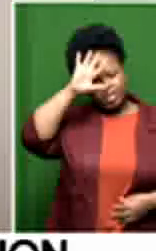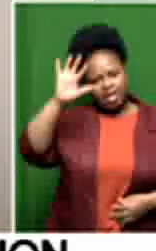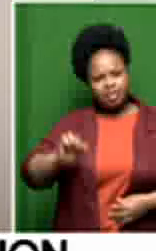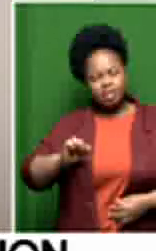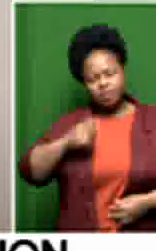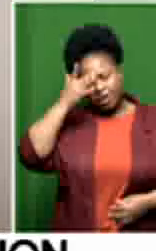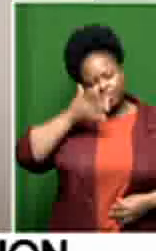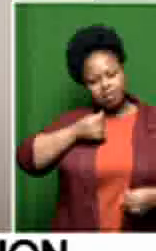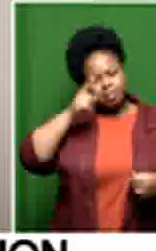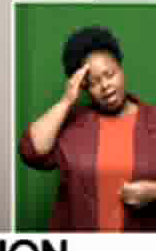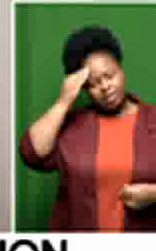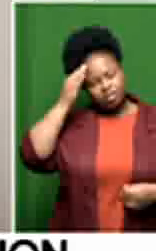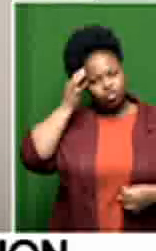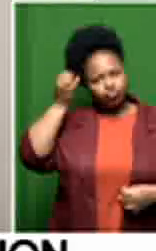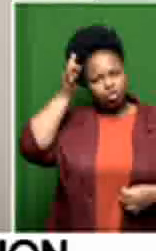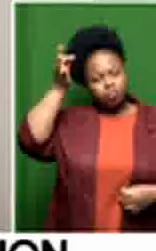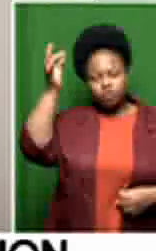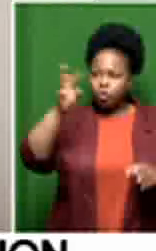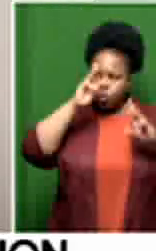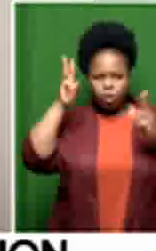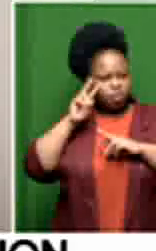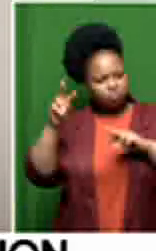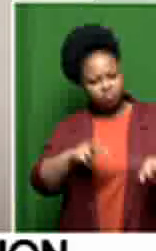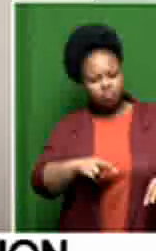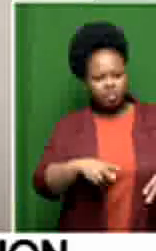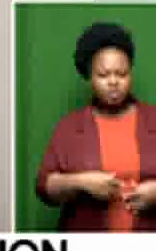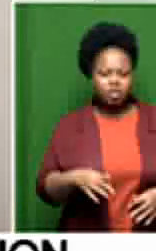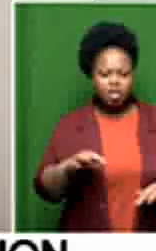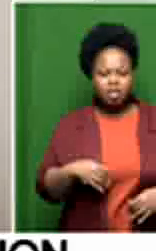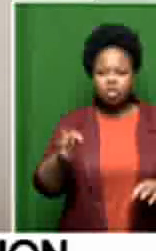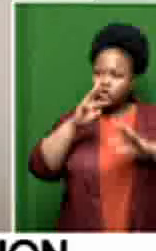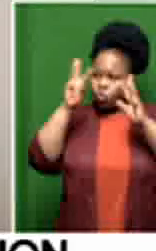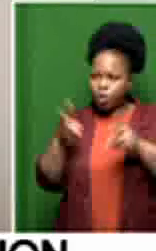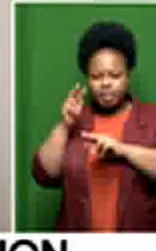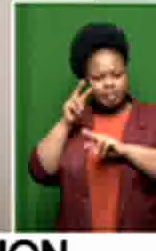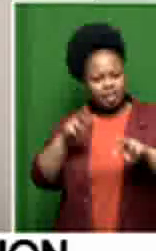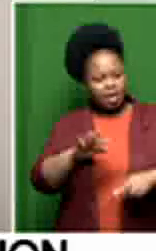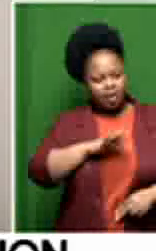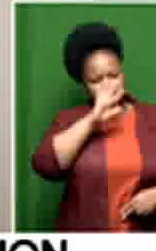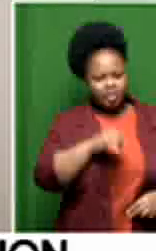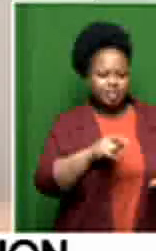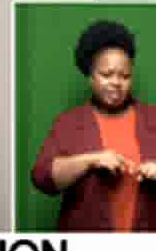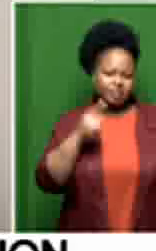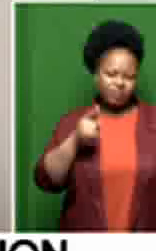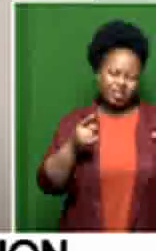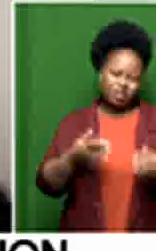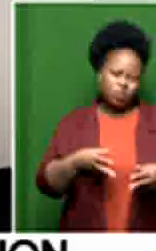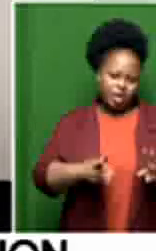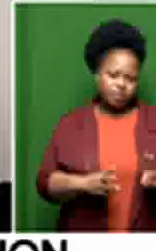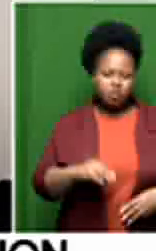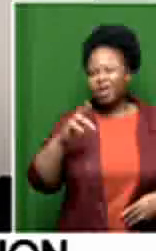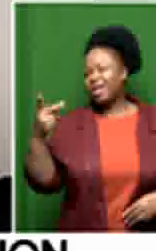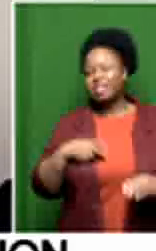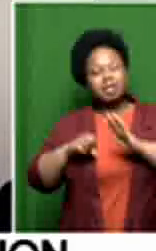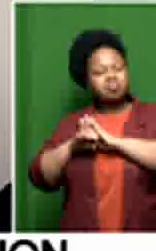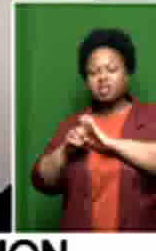and African imaginations being seen by the world. I see the world seeing Africa in a different way that they see it from other